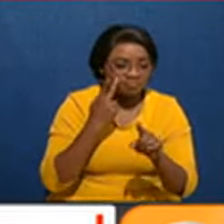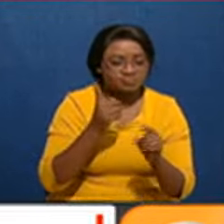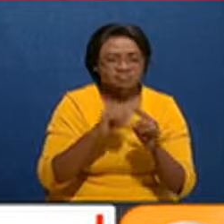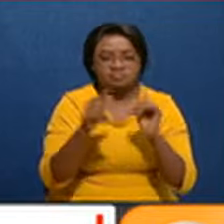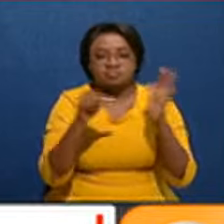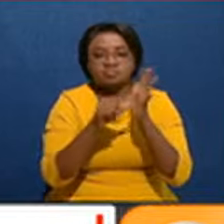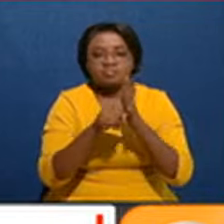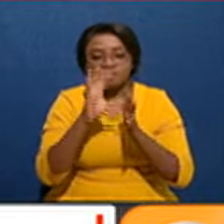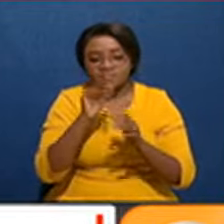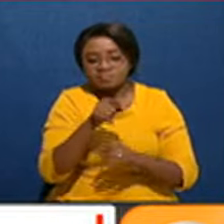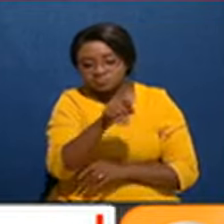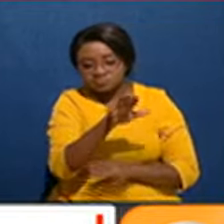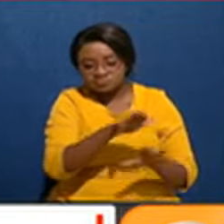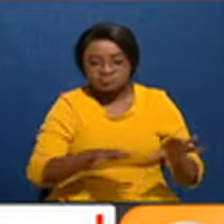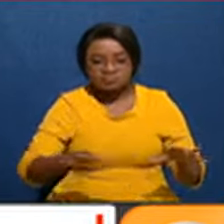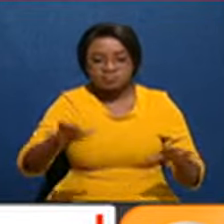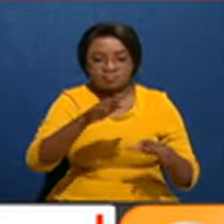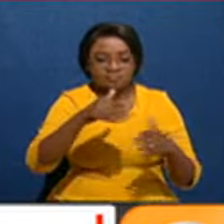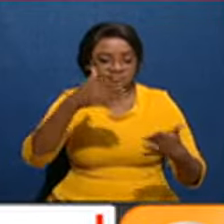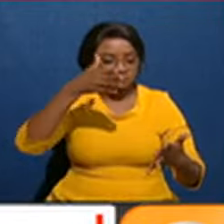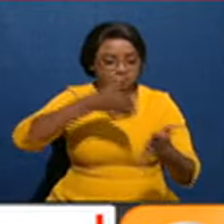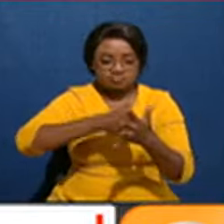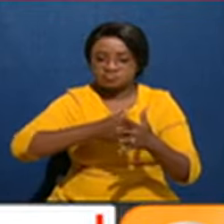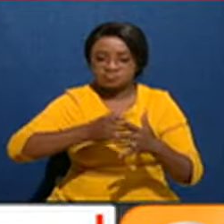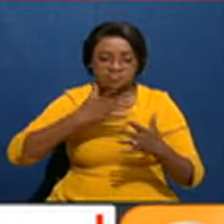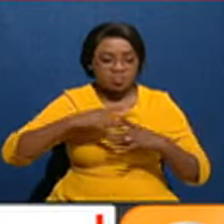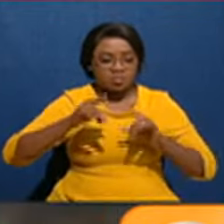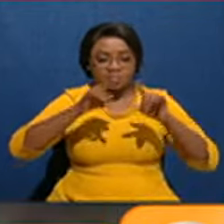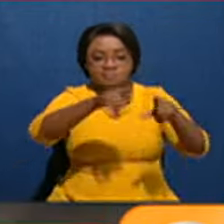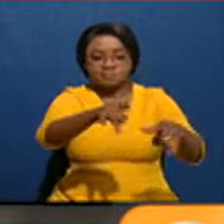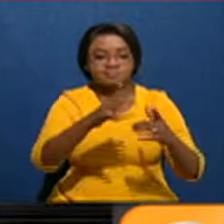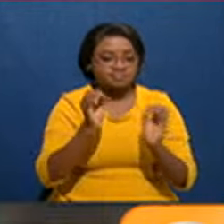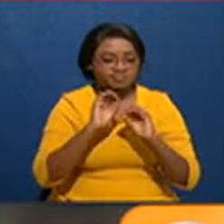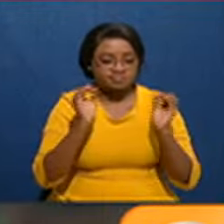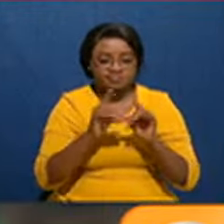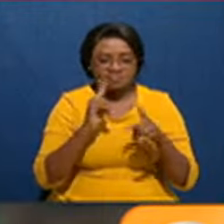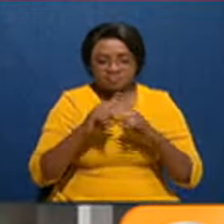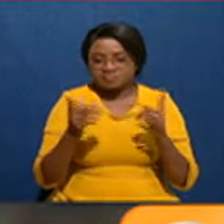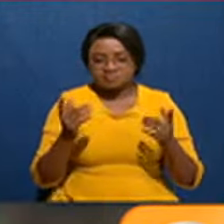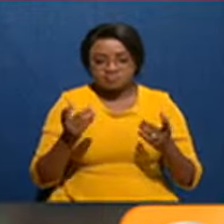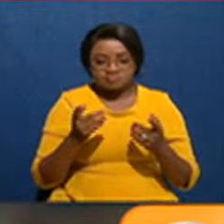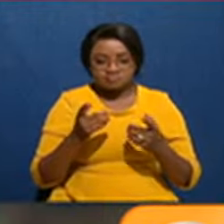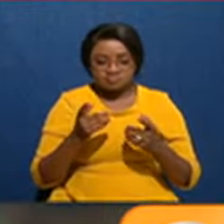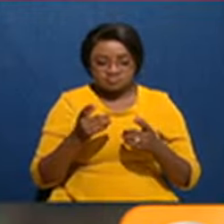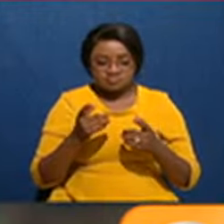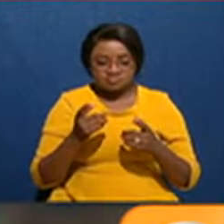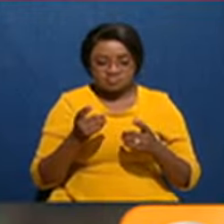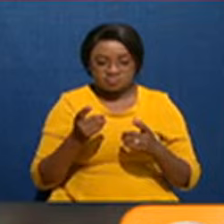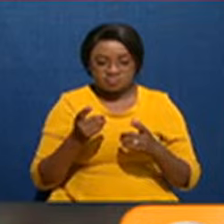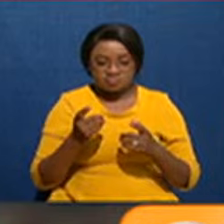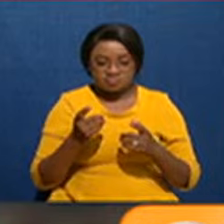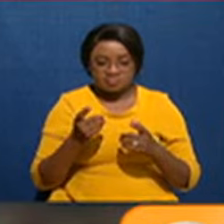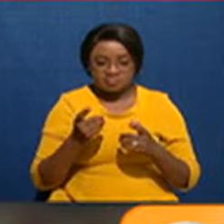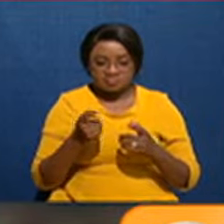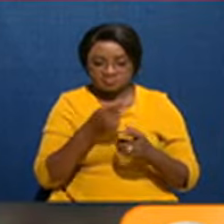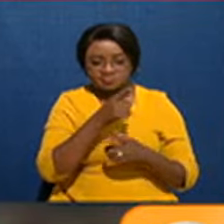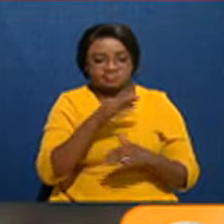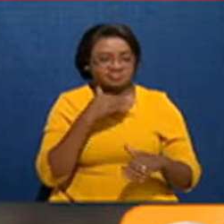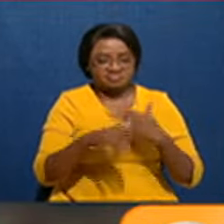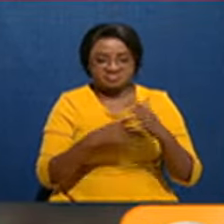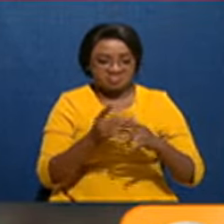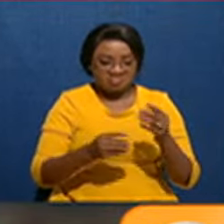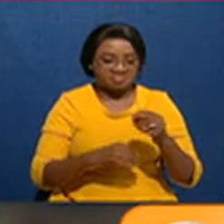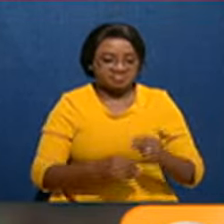place, it was like zoned off. Nobody could enter it. Yeah, the developers were able to proceed with the